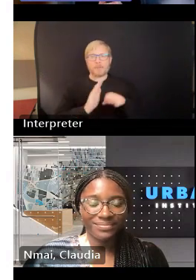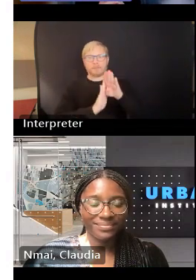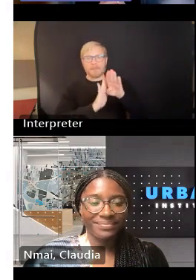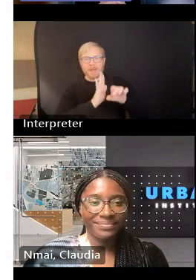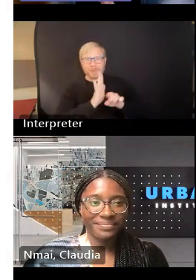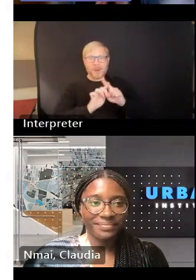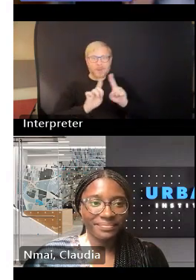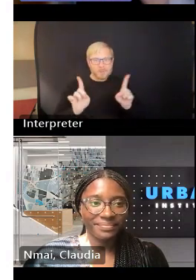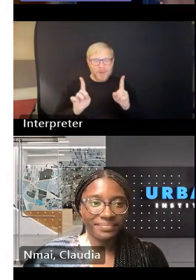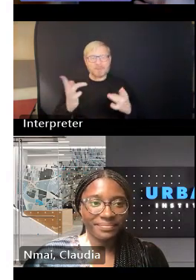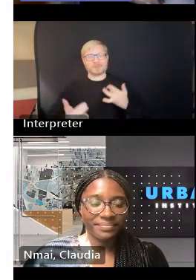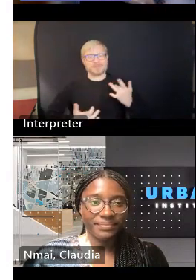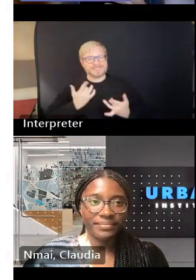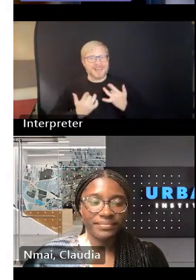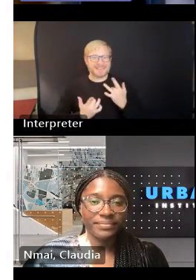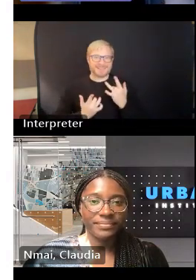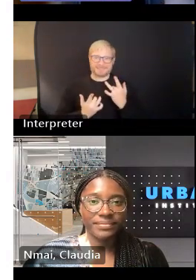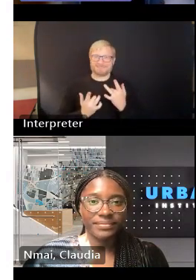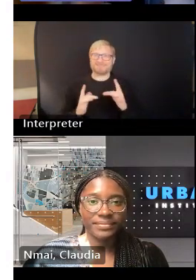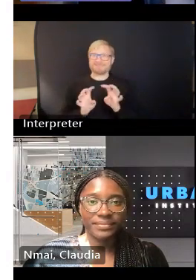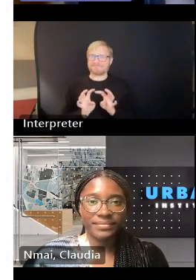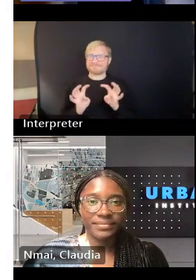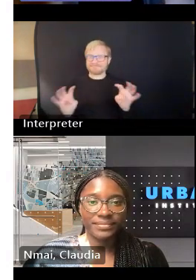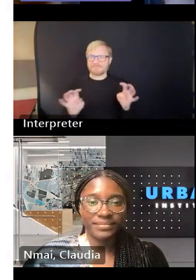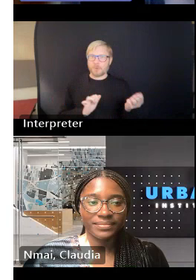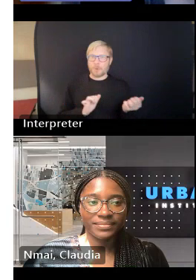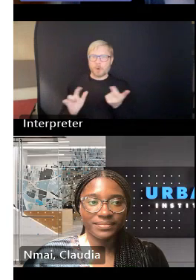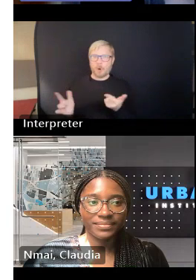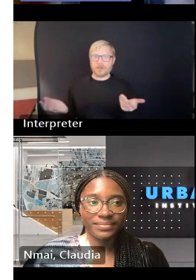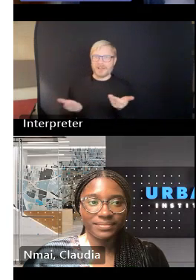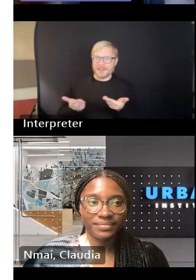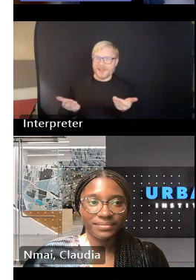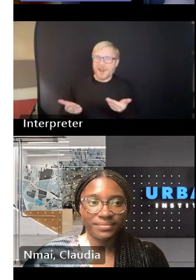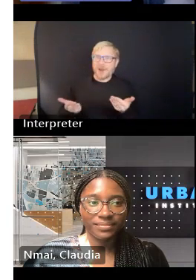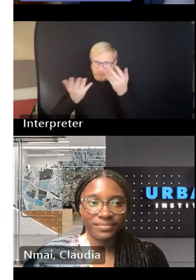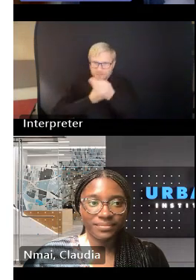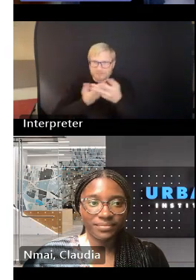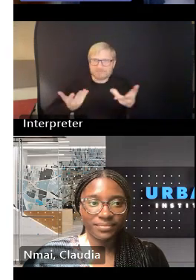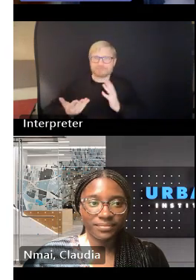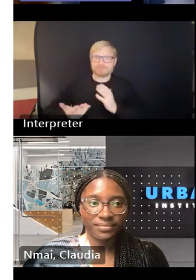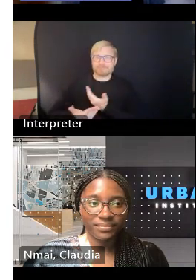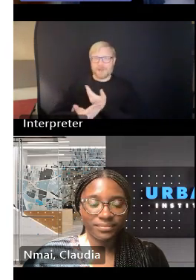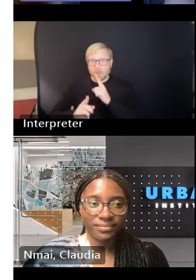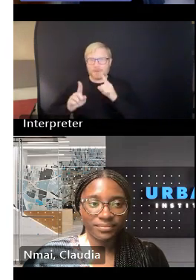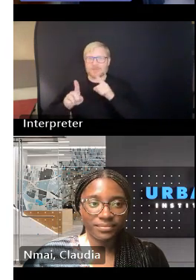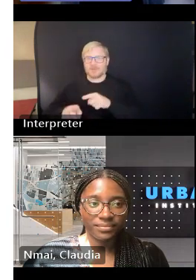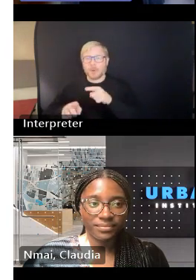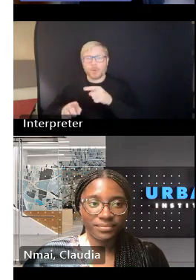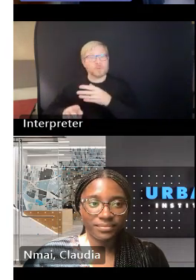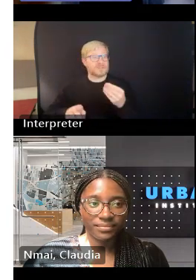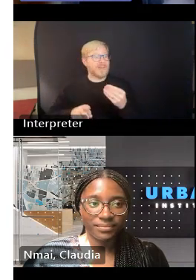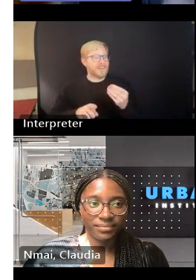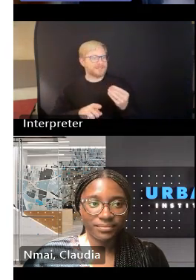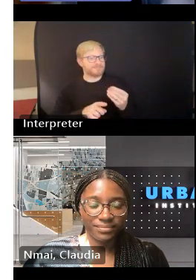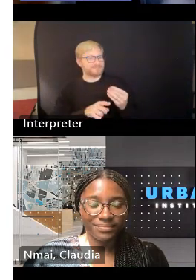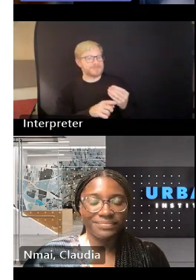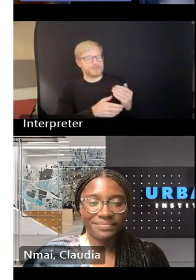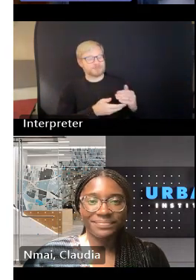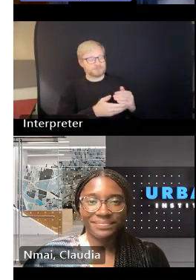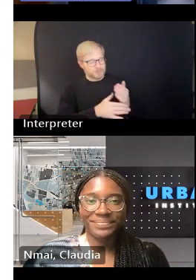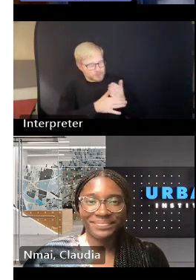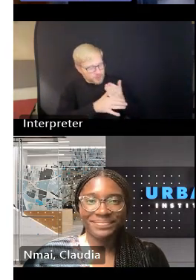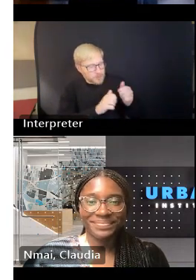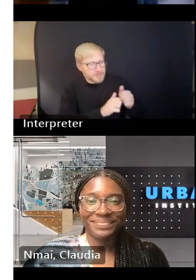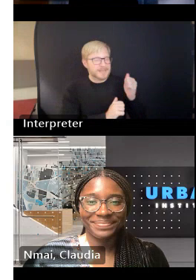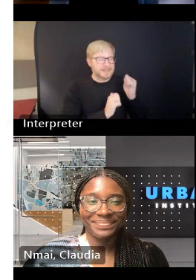able to hear from both those of us on the research team as well as one of our practitioner partners who was so instrumental in making this study a